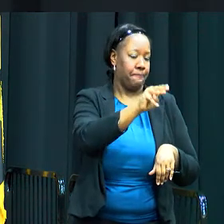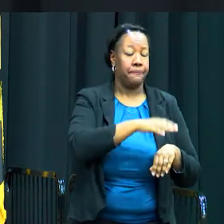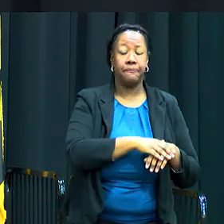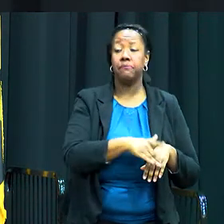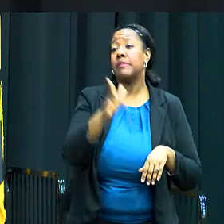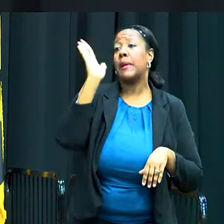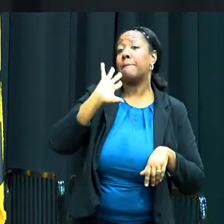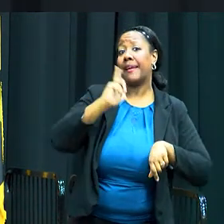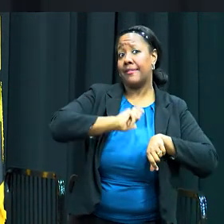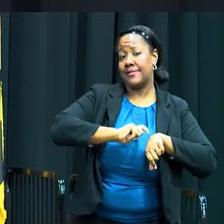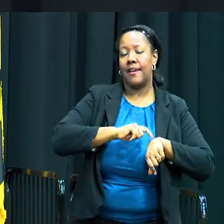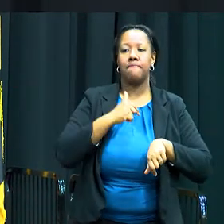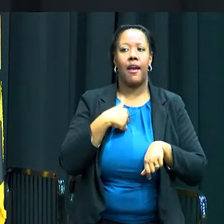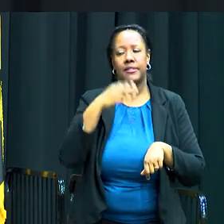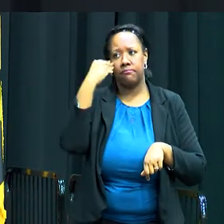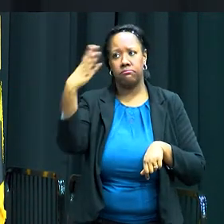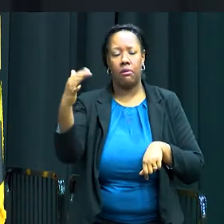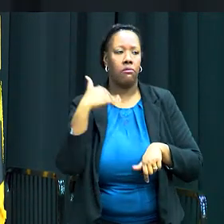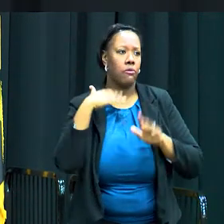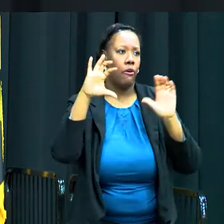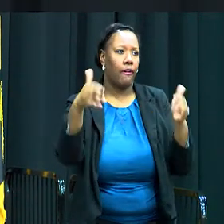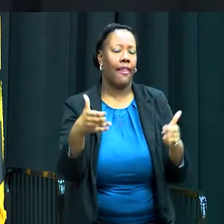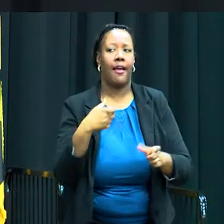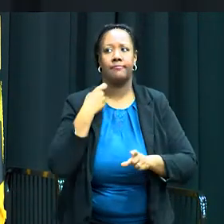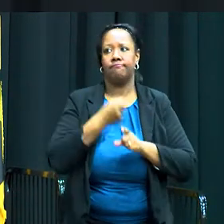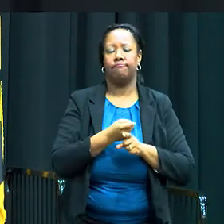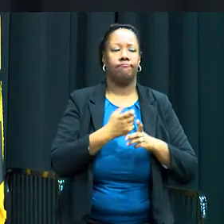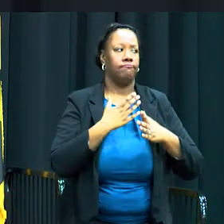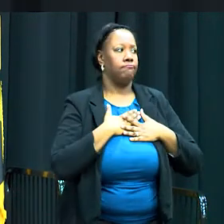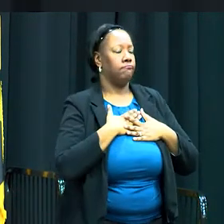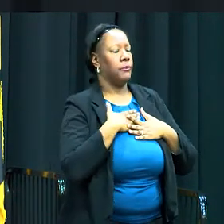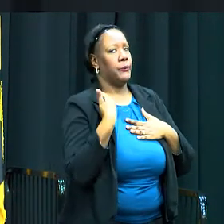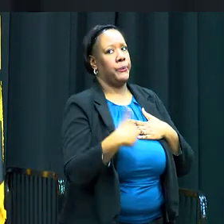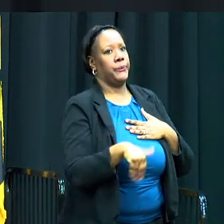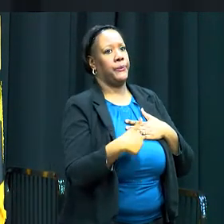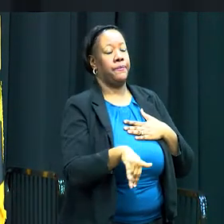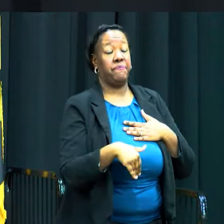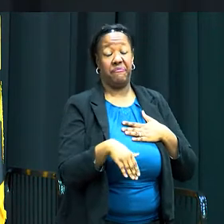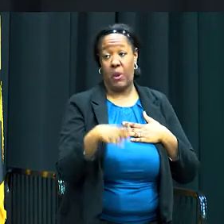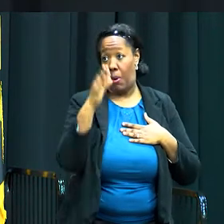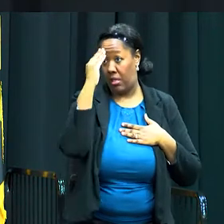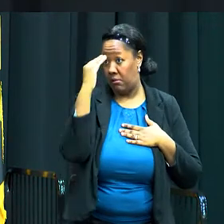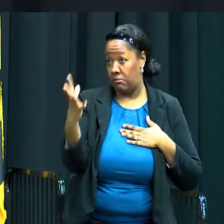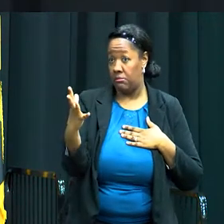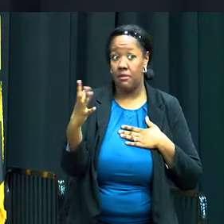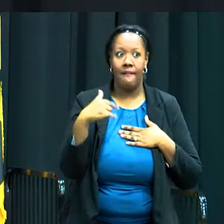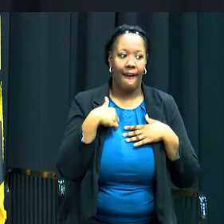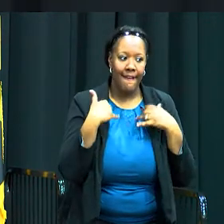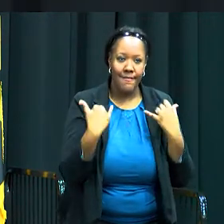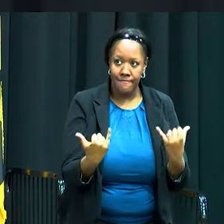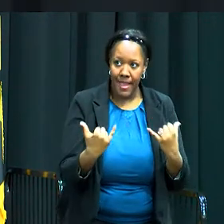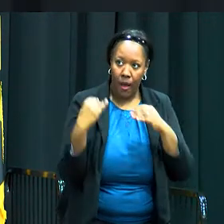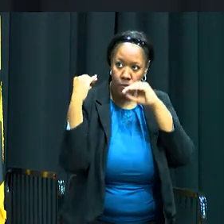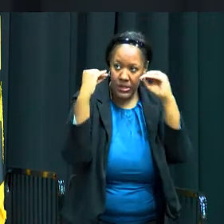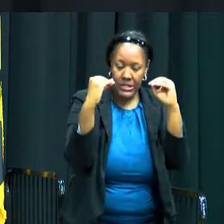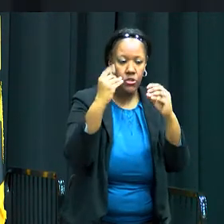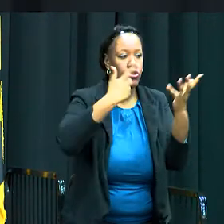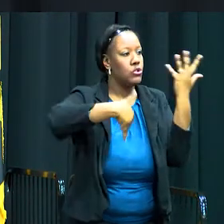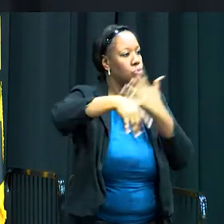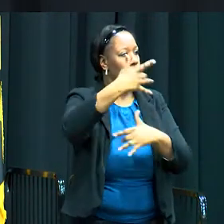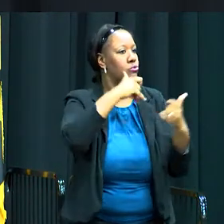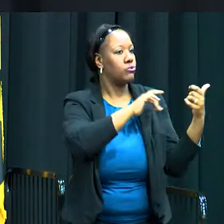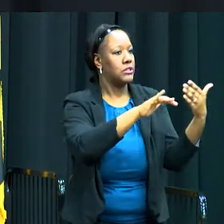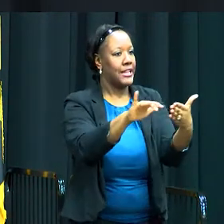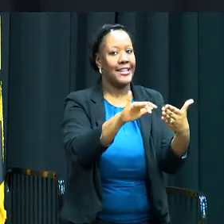you how your class impacted me in a lot of ways. Needless to say, I am now teaching social studies in a high